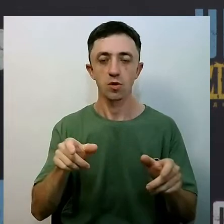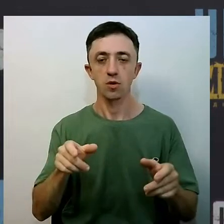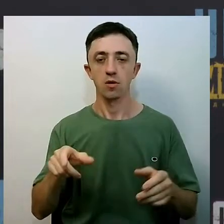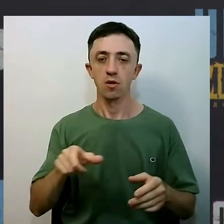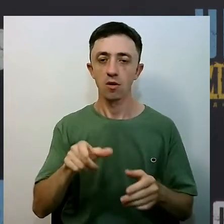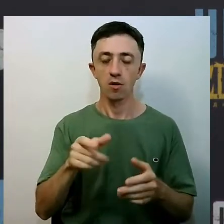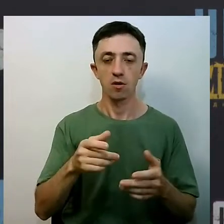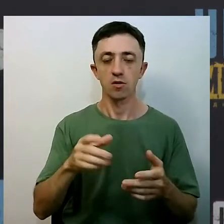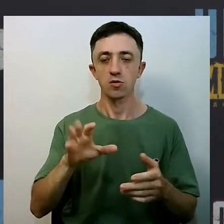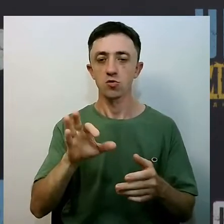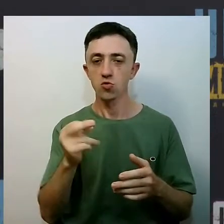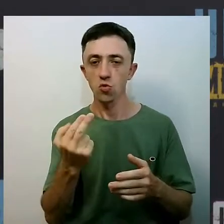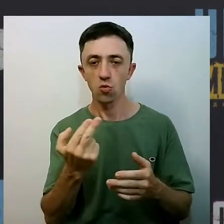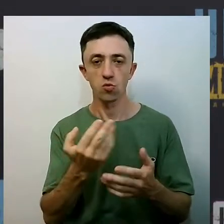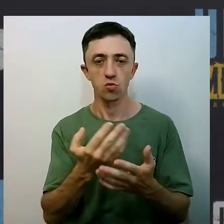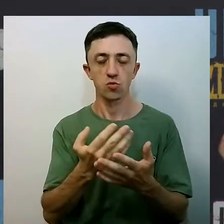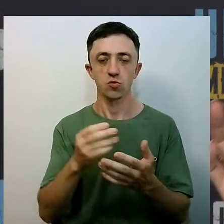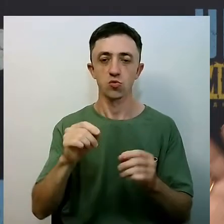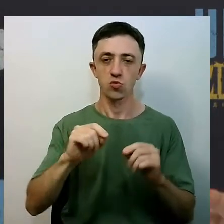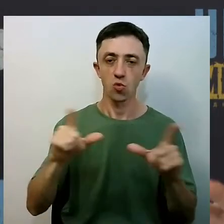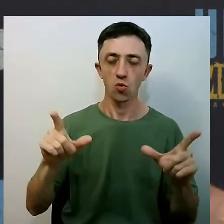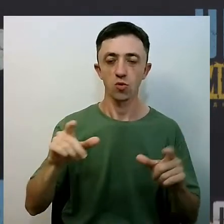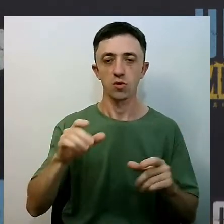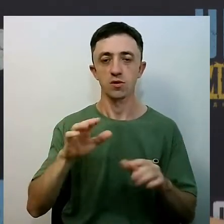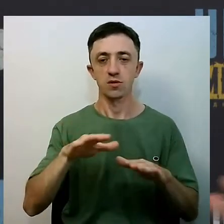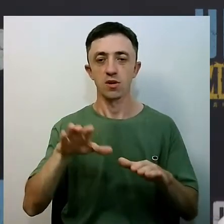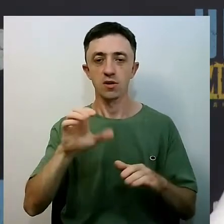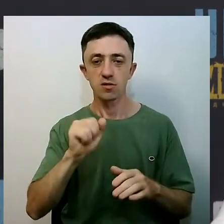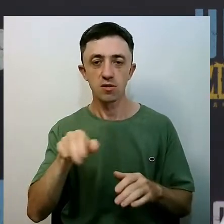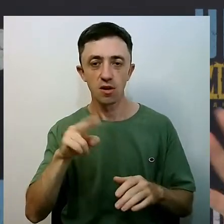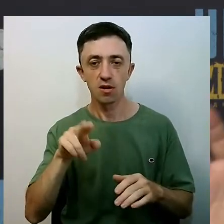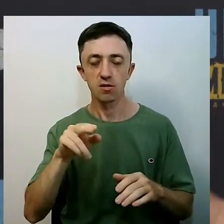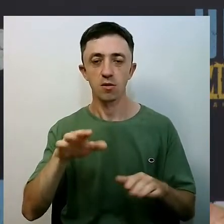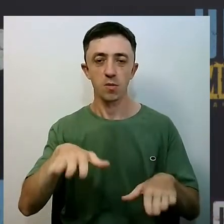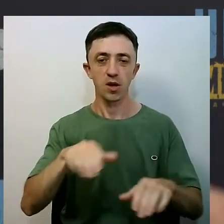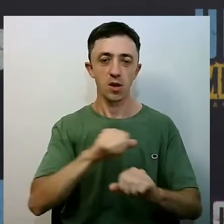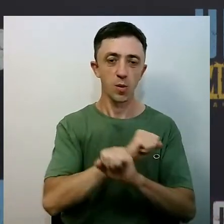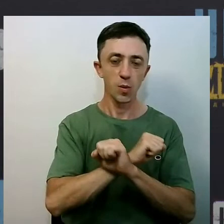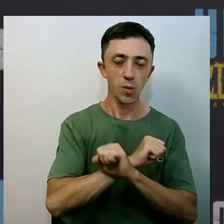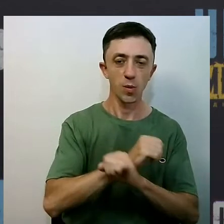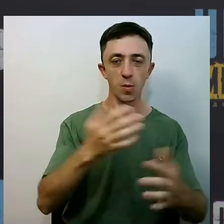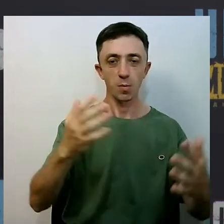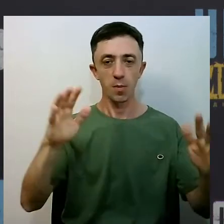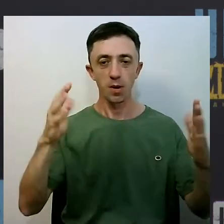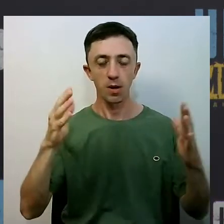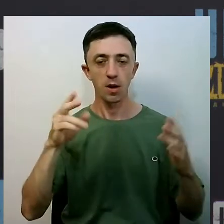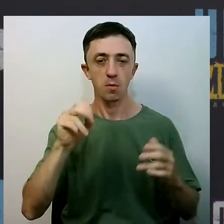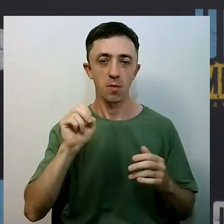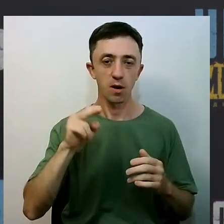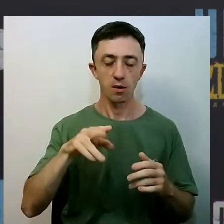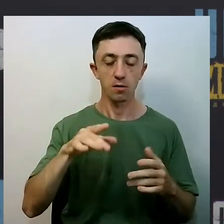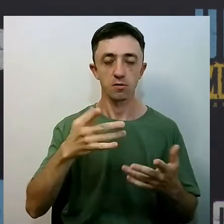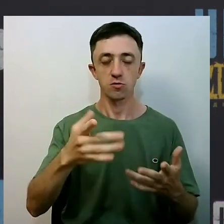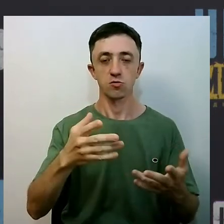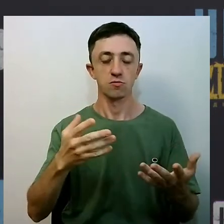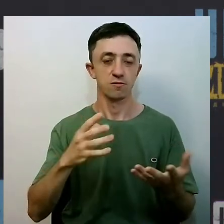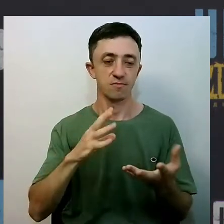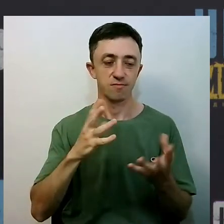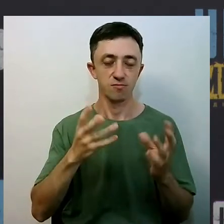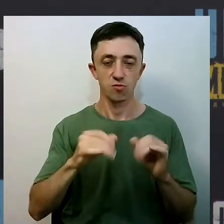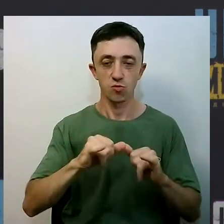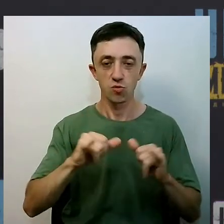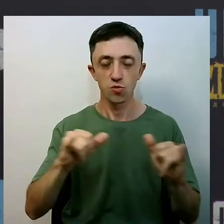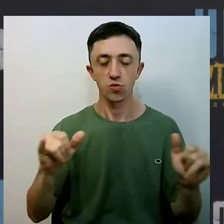including road infrastructure, social infrastructure that includes schools, kindergartens, the